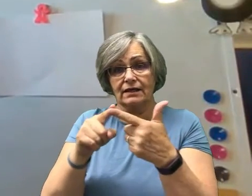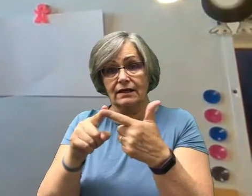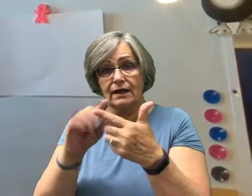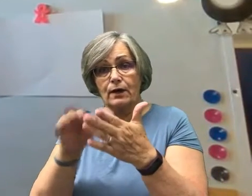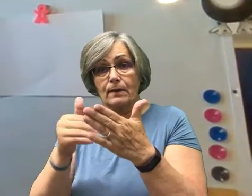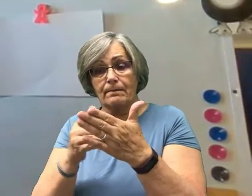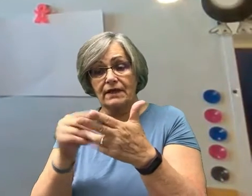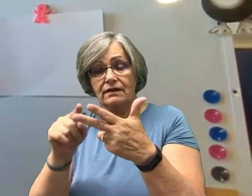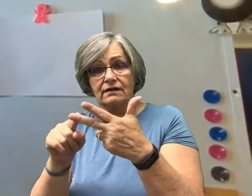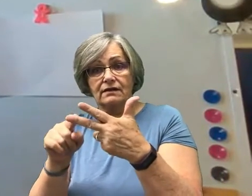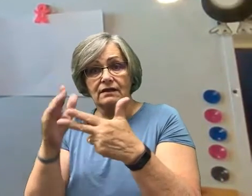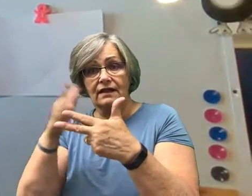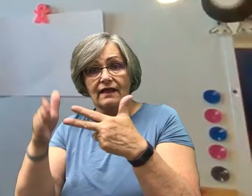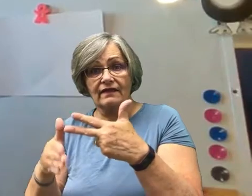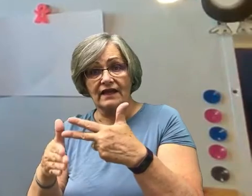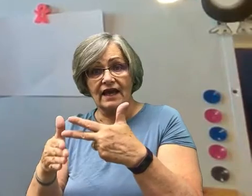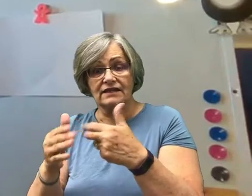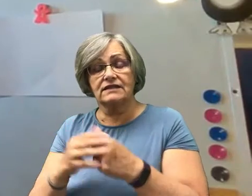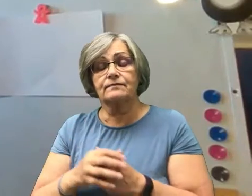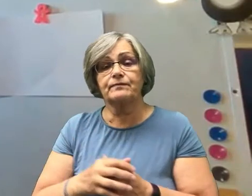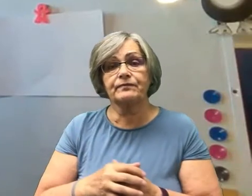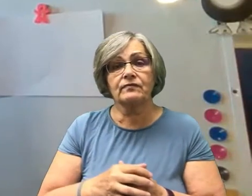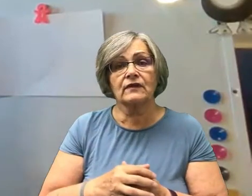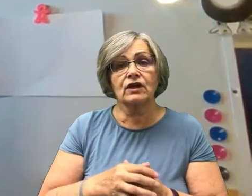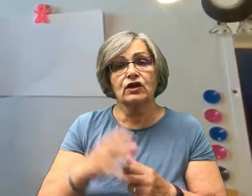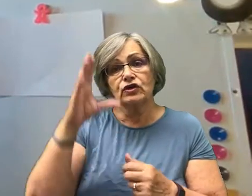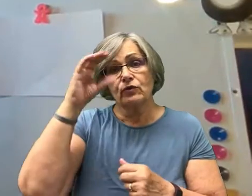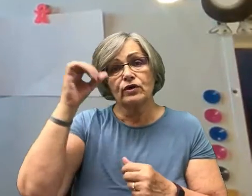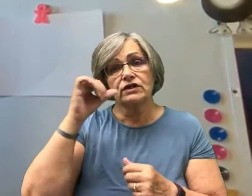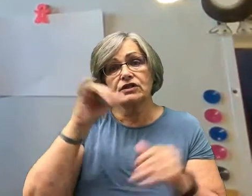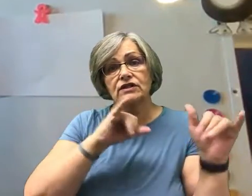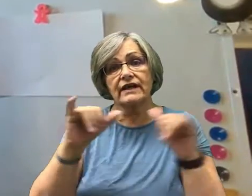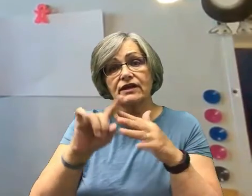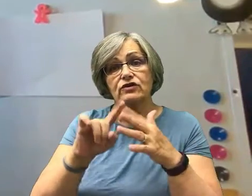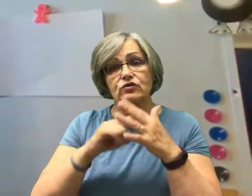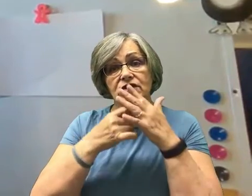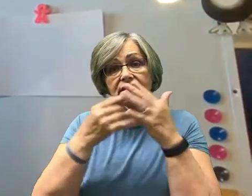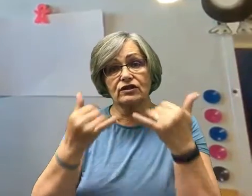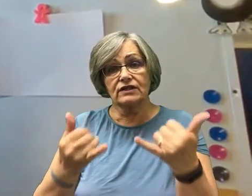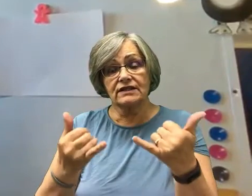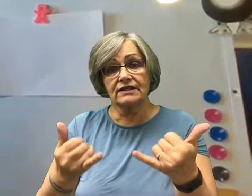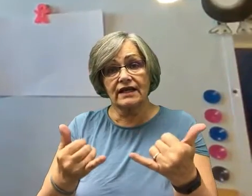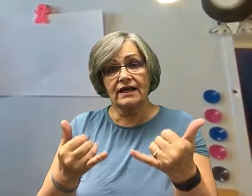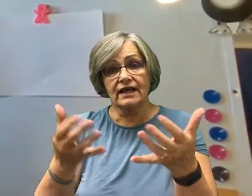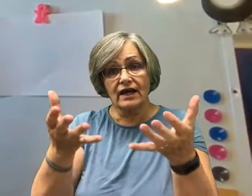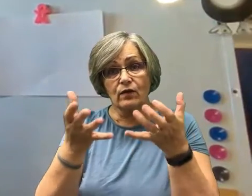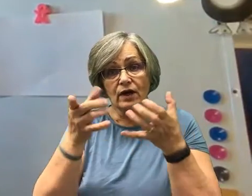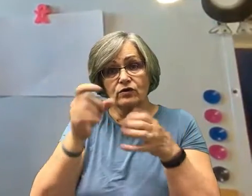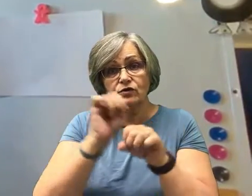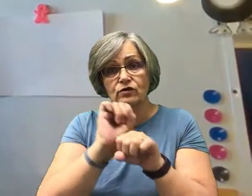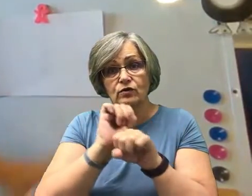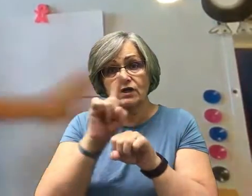beginning, the middle, and the end. Okay? So boys and girls, as you get started